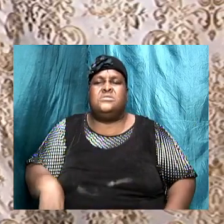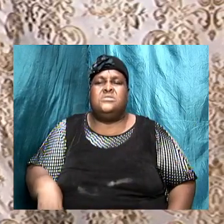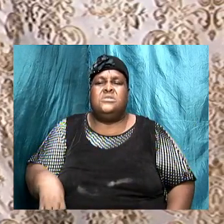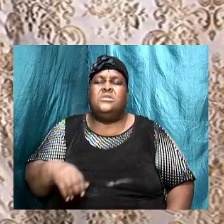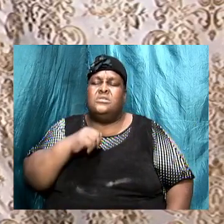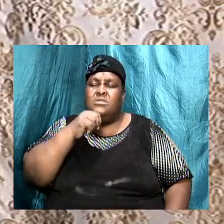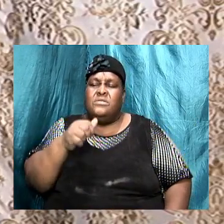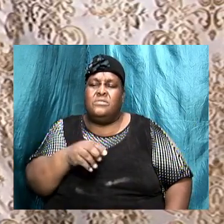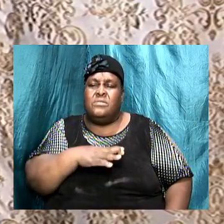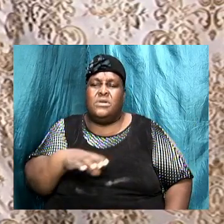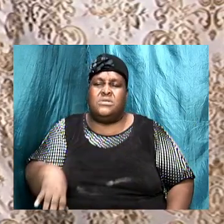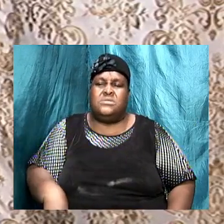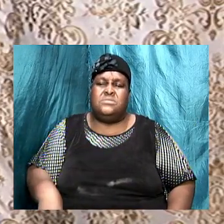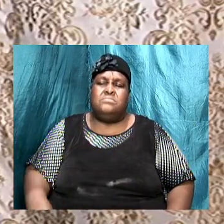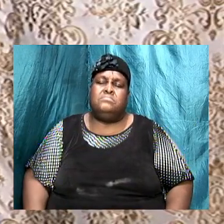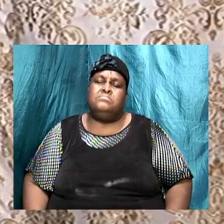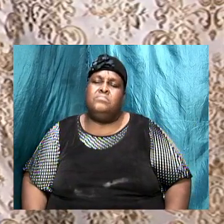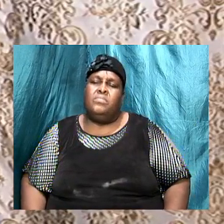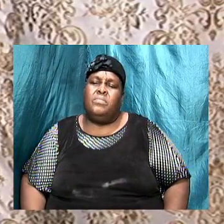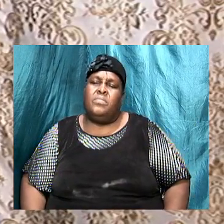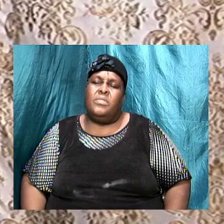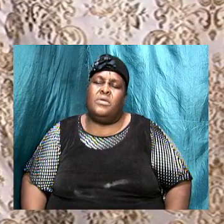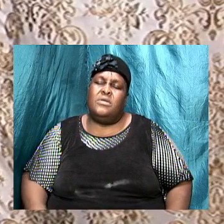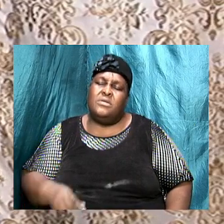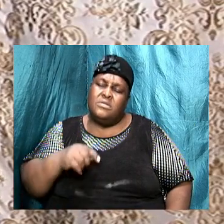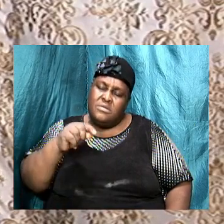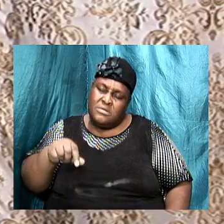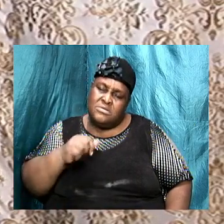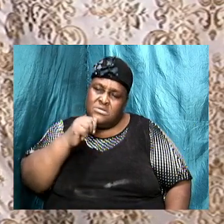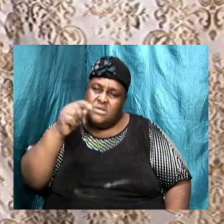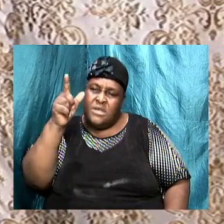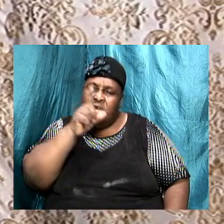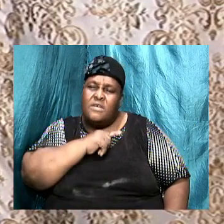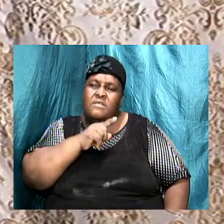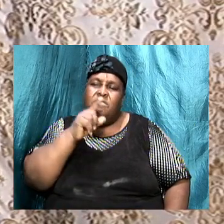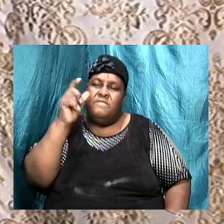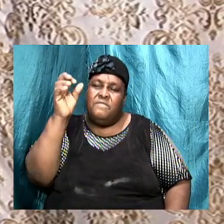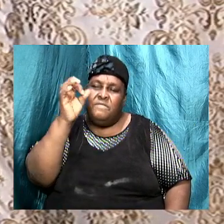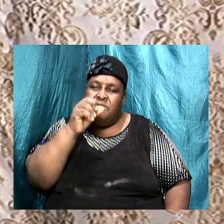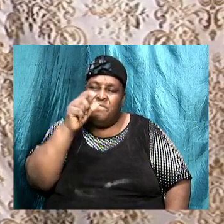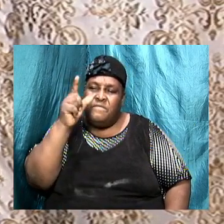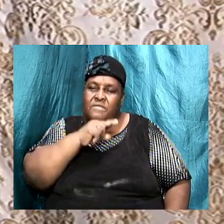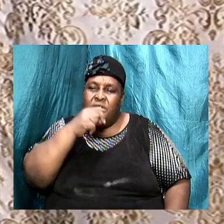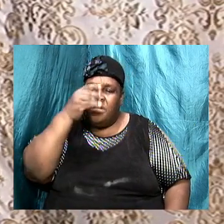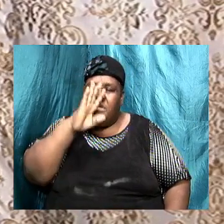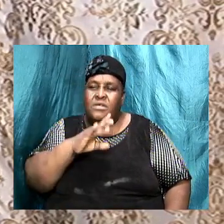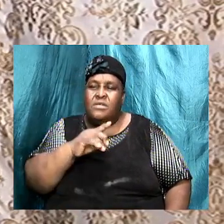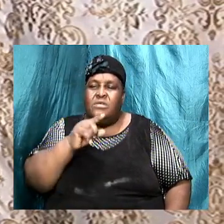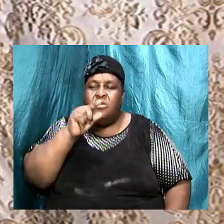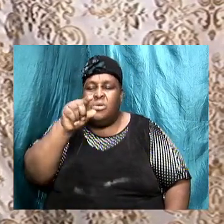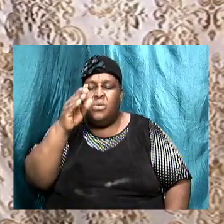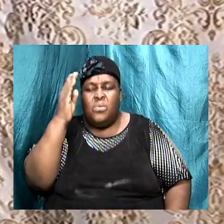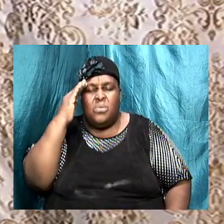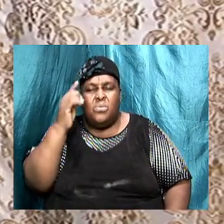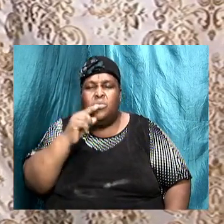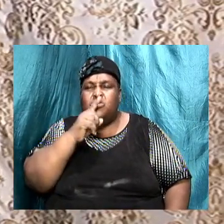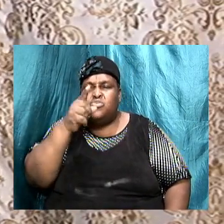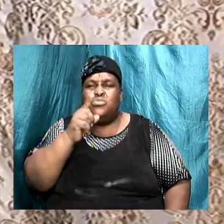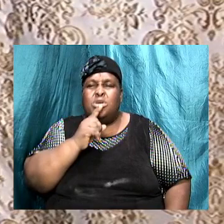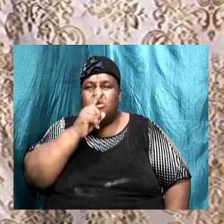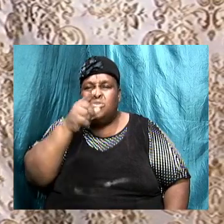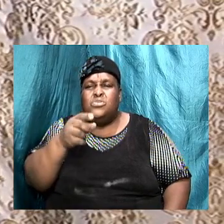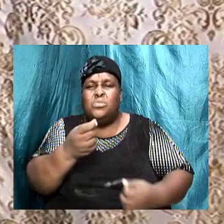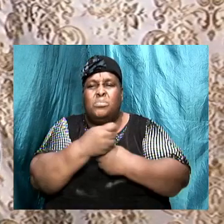the Father and the Son. And you will know the truth, and the truth will set you free. Sound doctrine